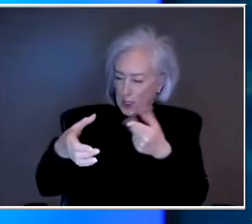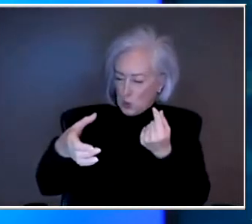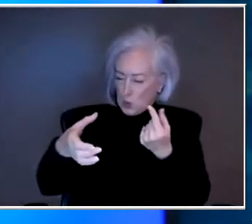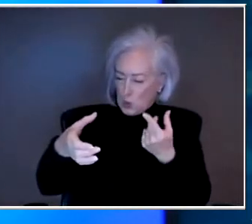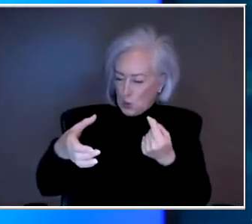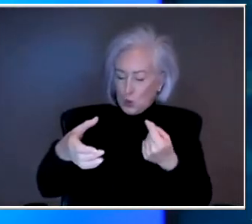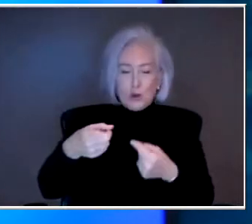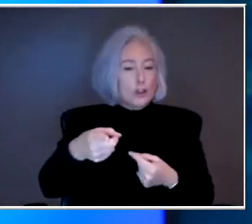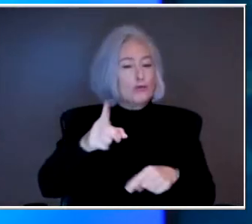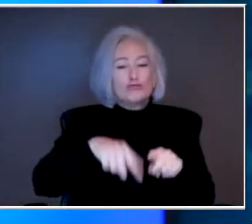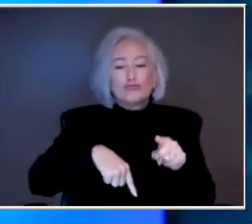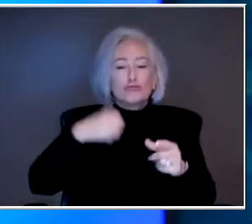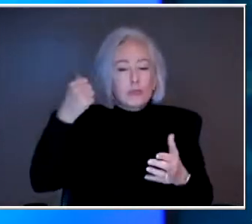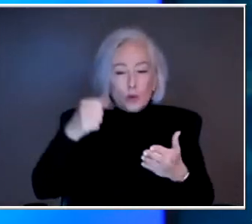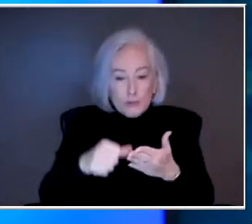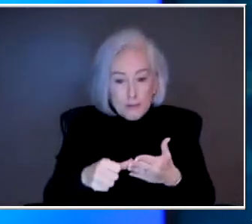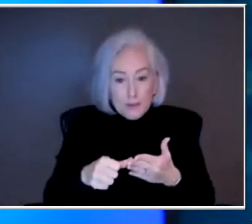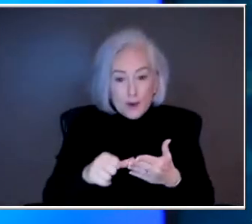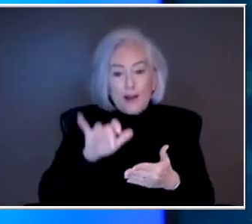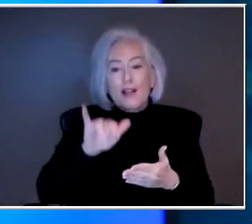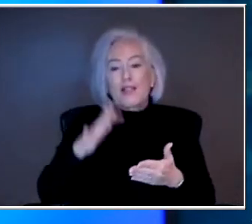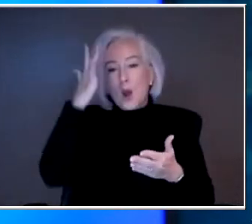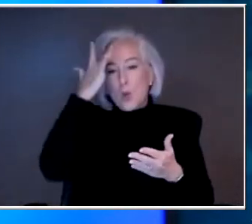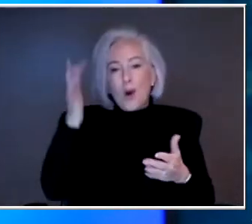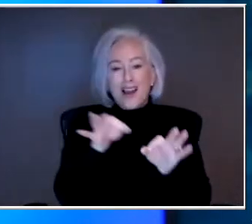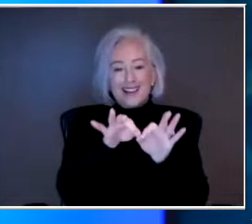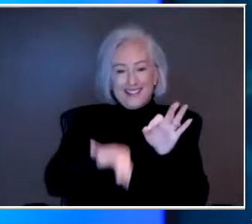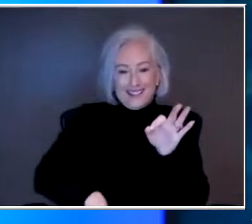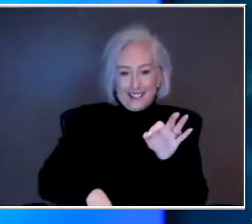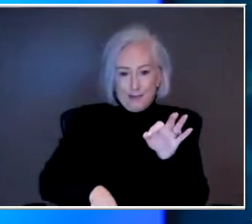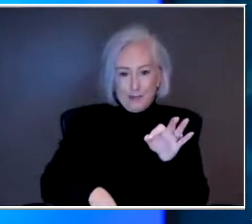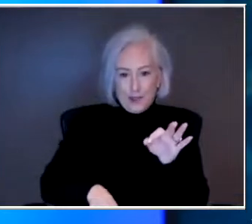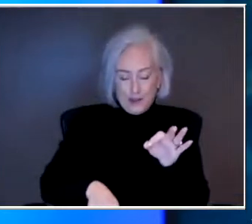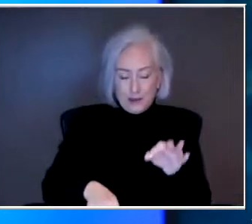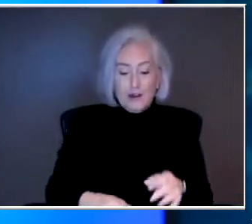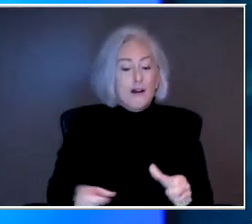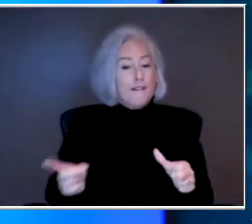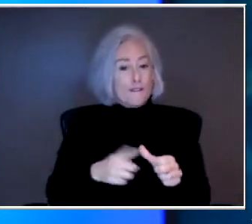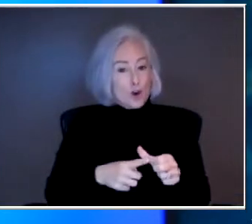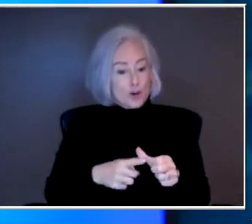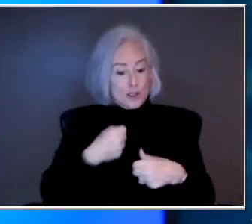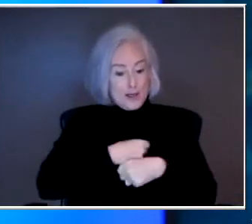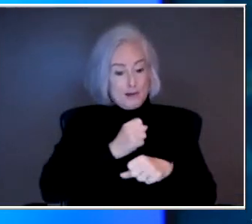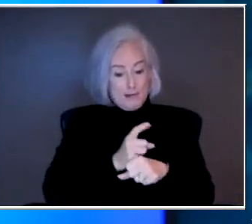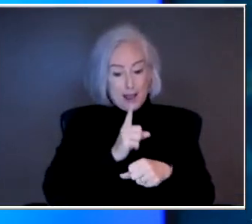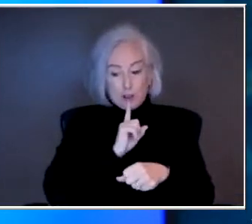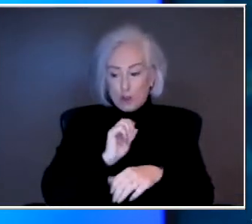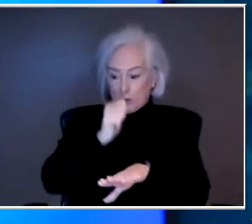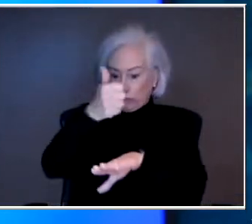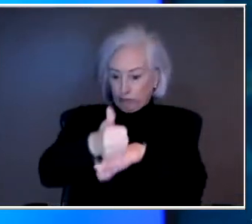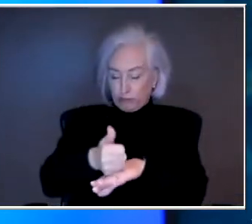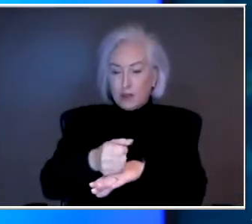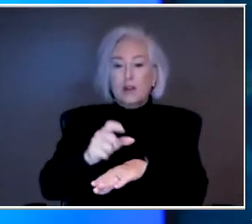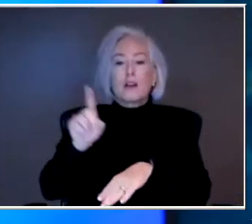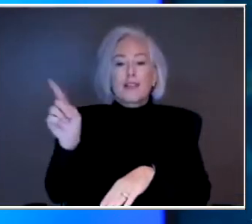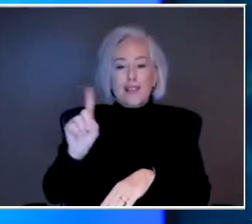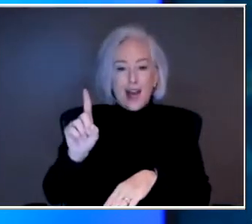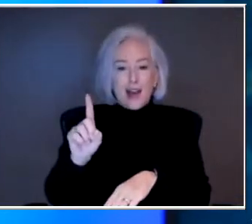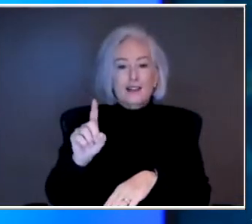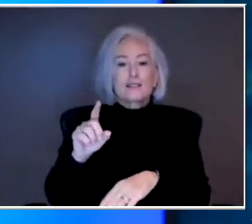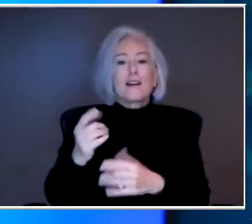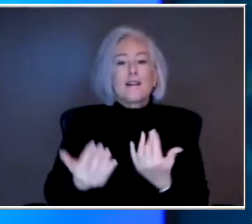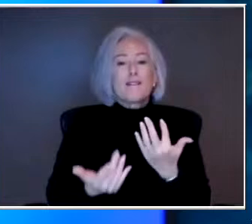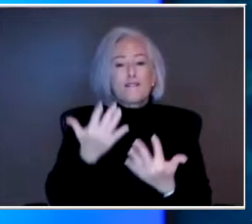to do it. So we try to keep it as simple as possible. You want to have it as close by as possible, and you want to be strategic about where you put them. Have one close to the